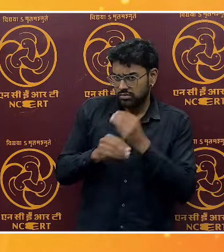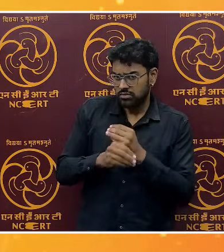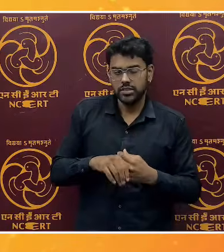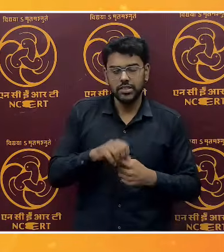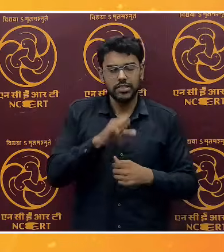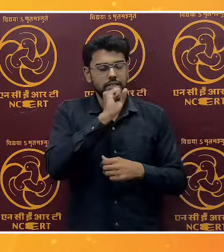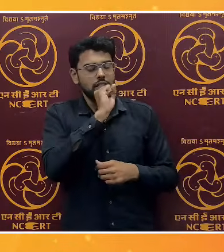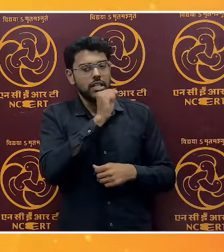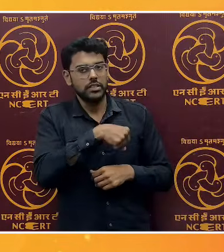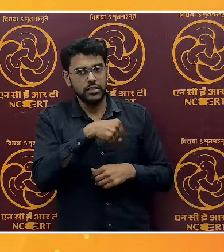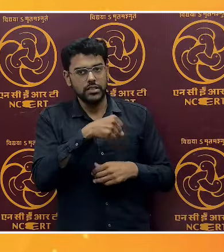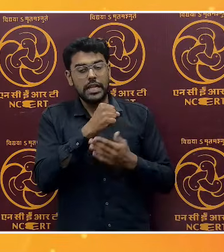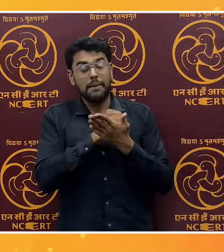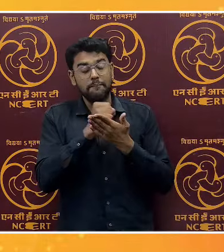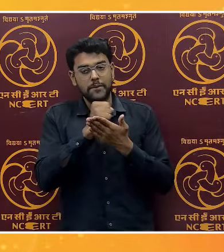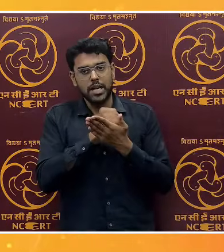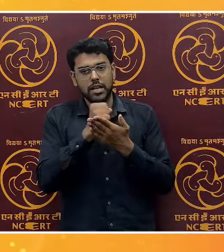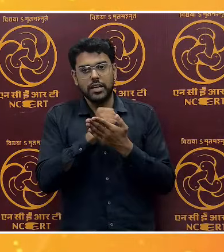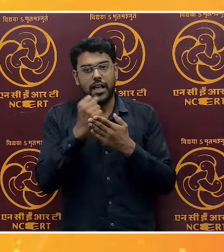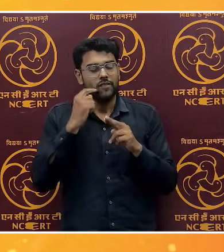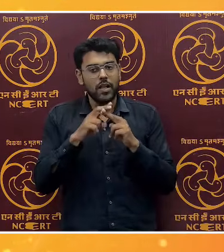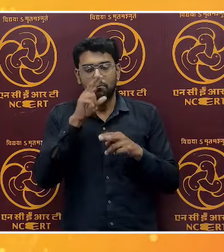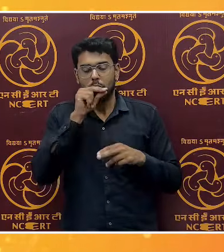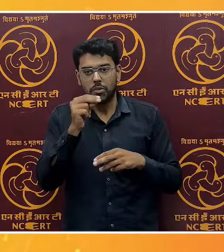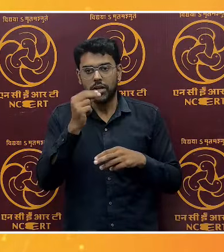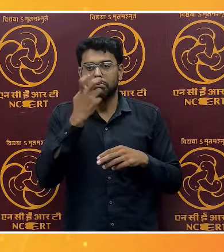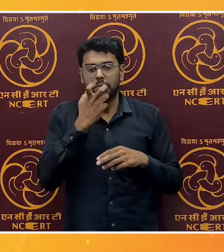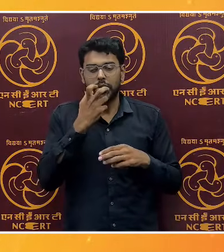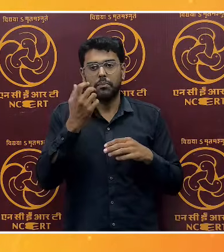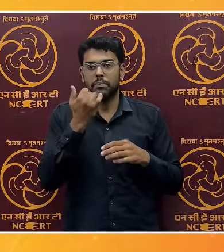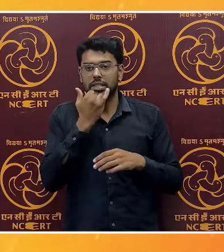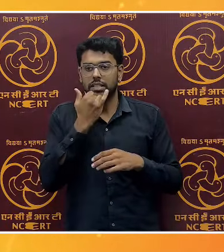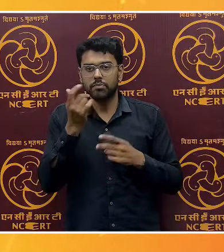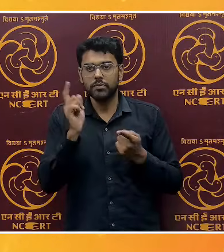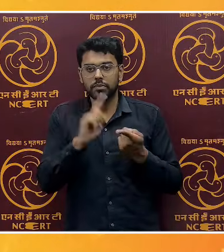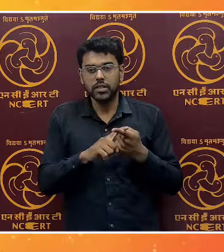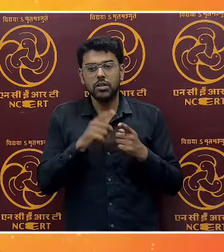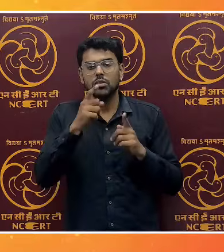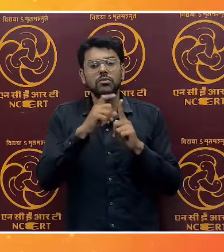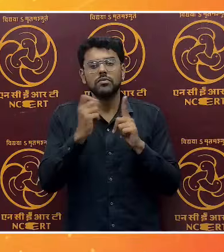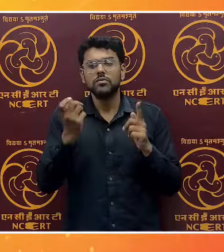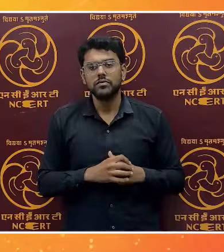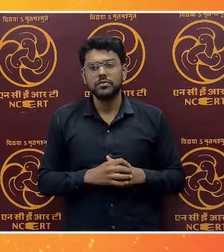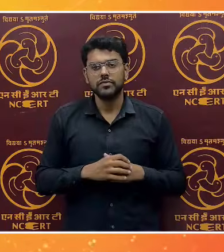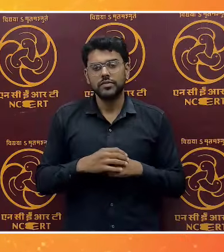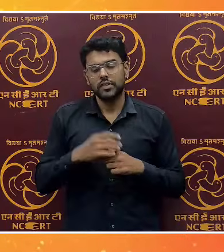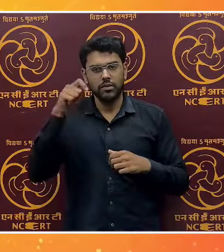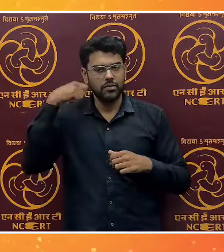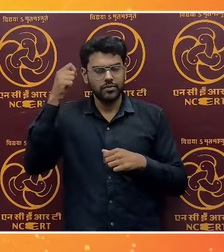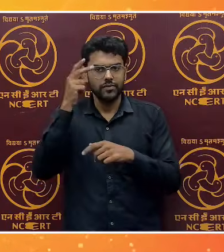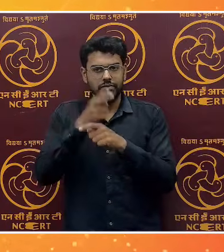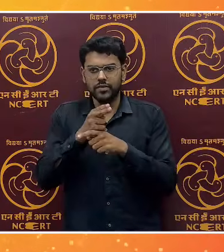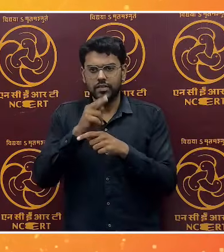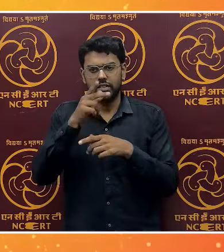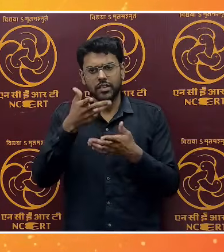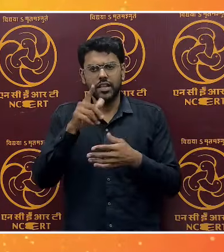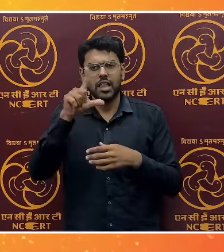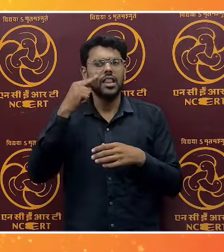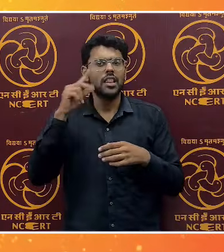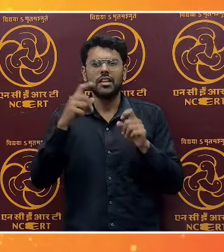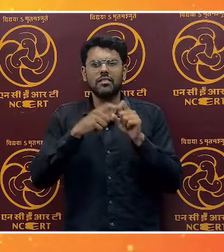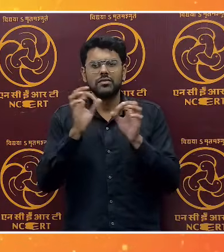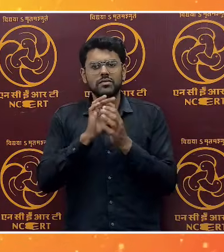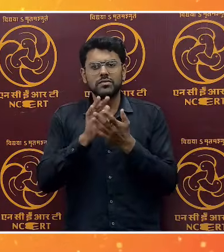Yes. So if you fumble, if you make a mistake, so what you should do? Because we are recording, it's not live. So you should